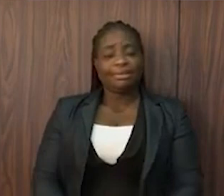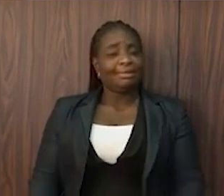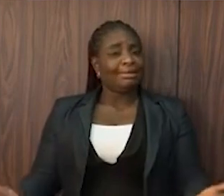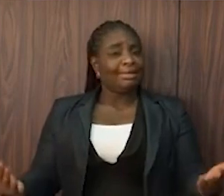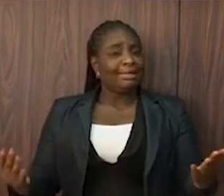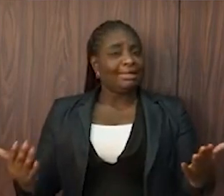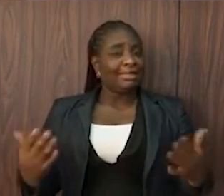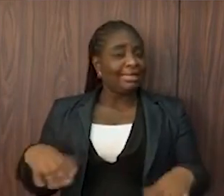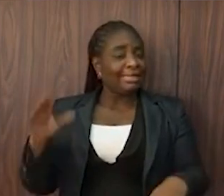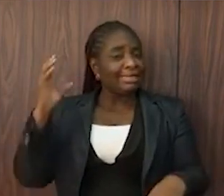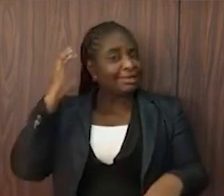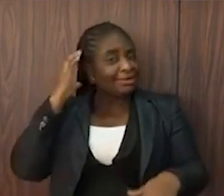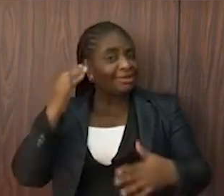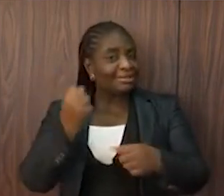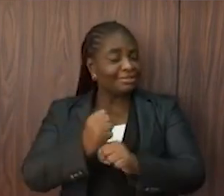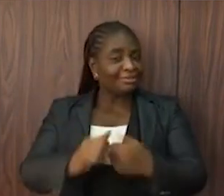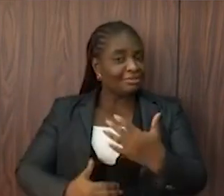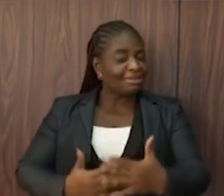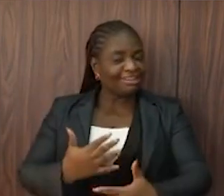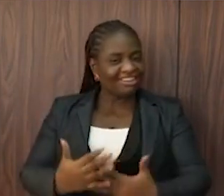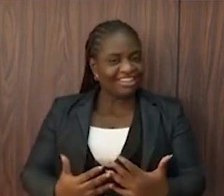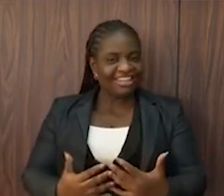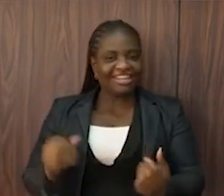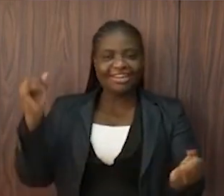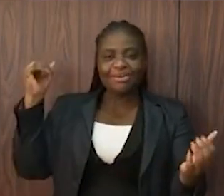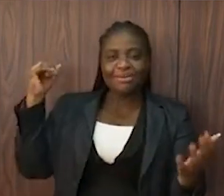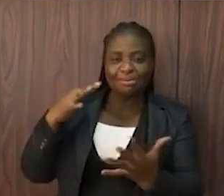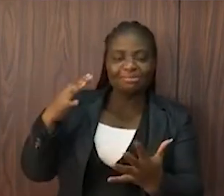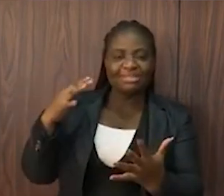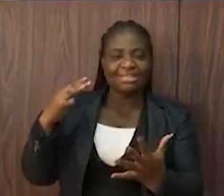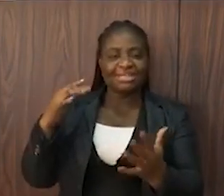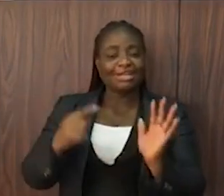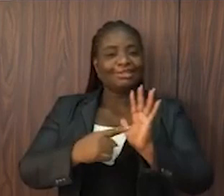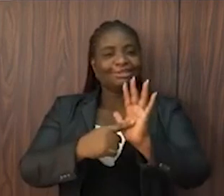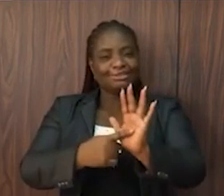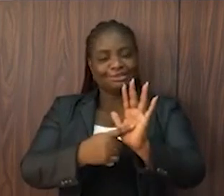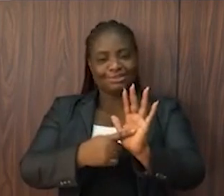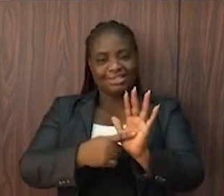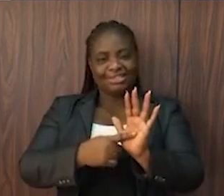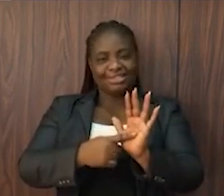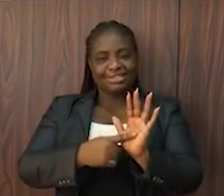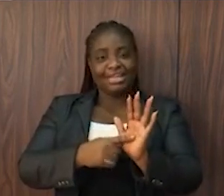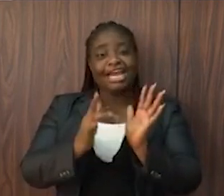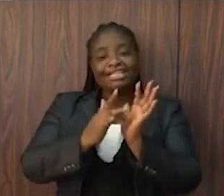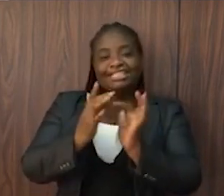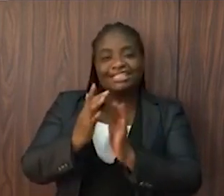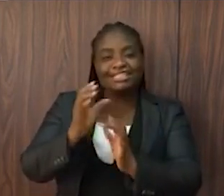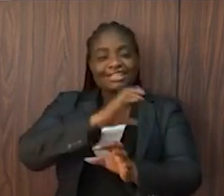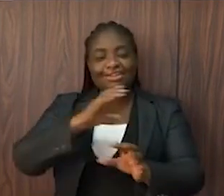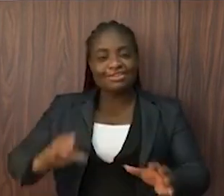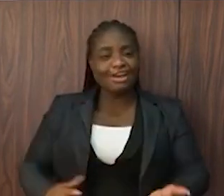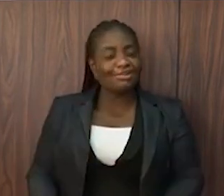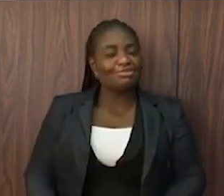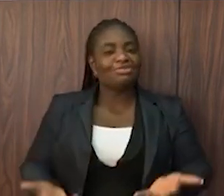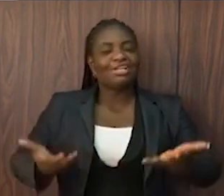unquote. Despite the eeriness of the grave and the hopelessness it symbolized,